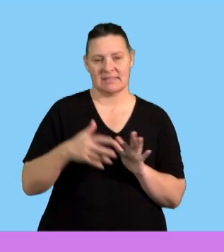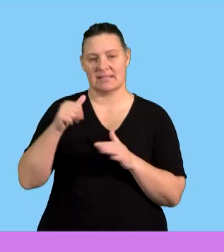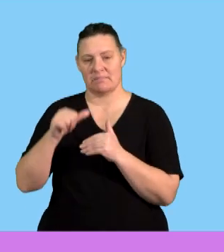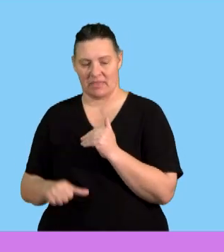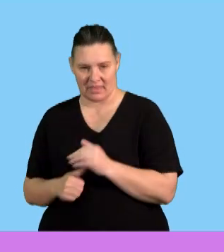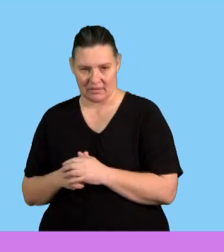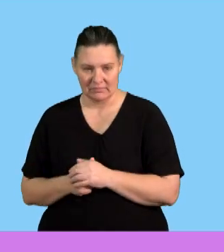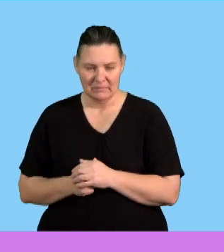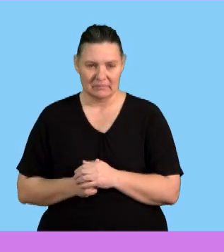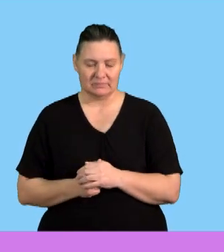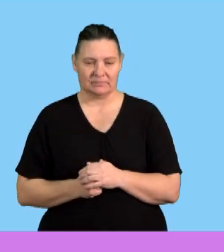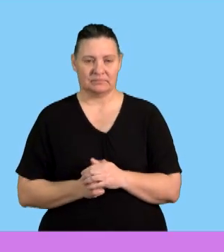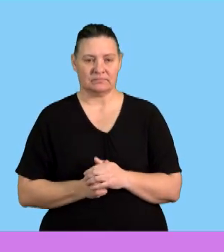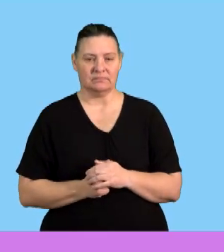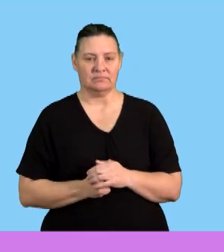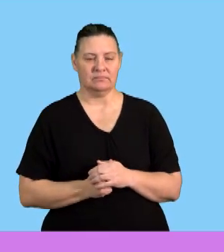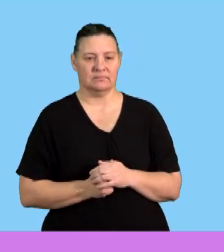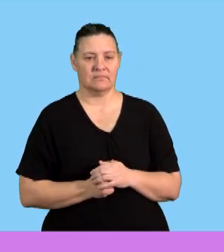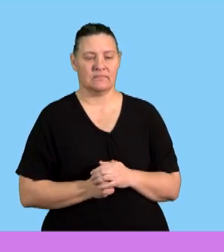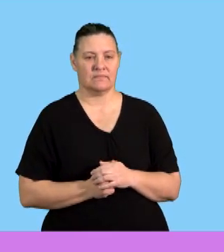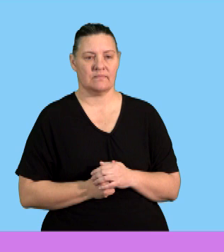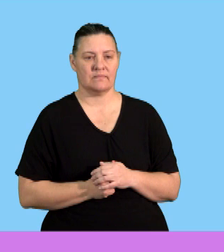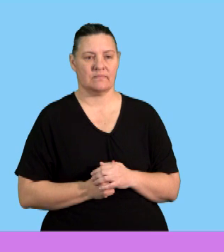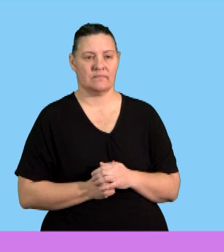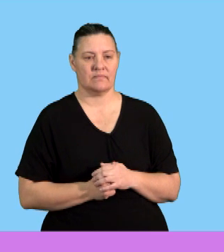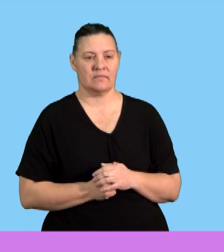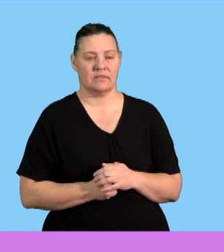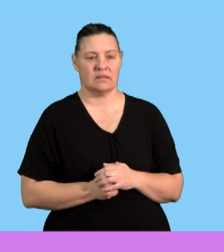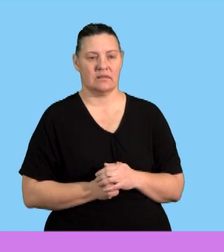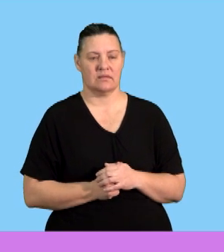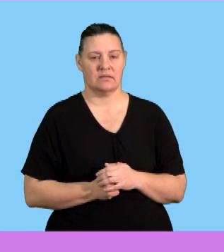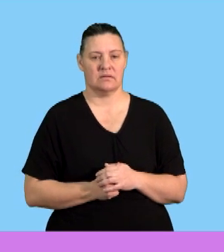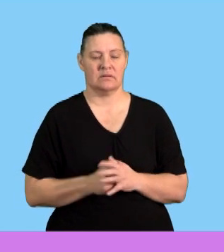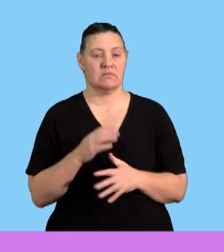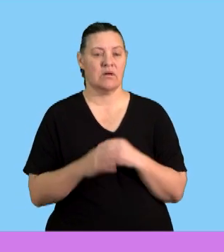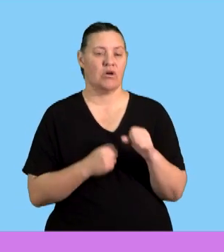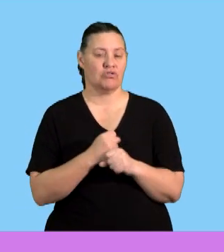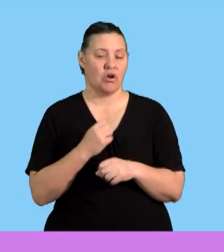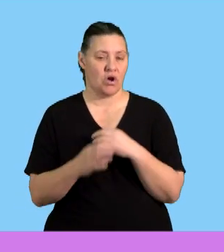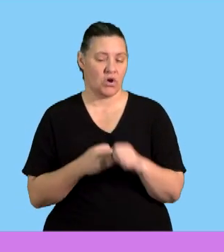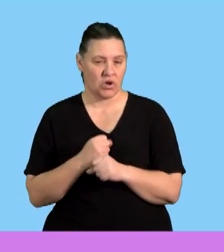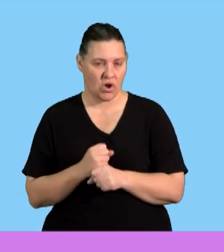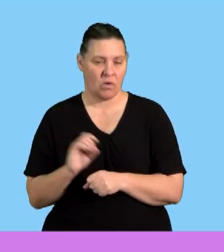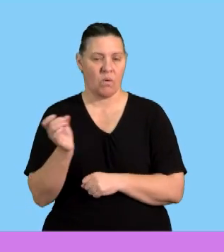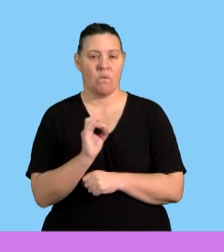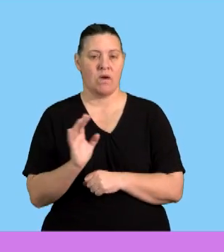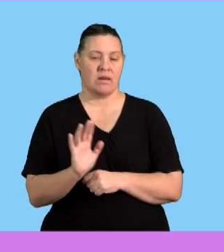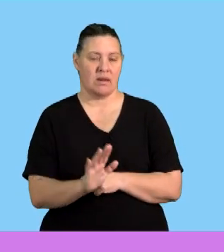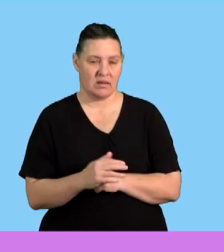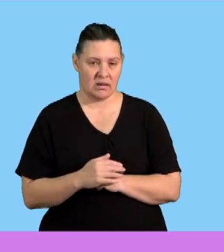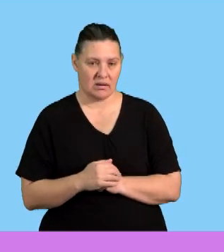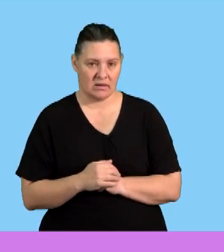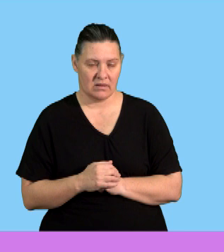interest for this part and then interest for the next one. And then annually is one